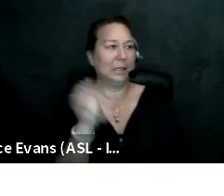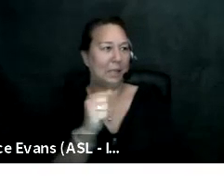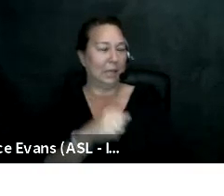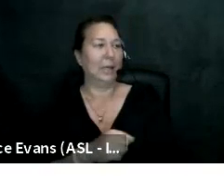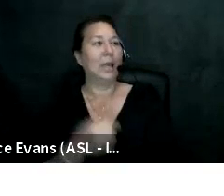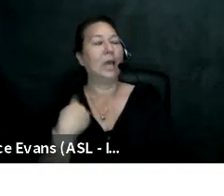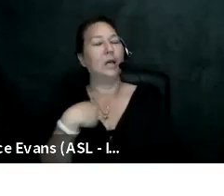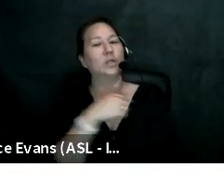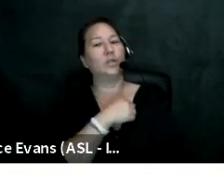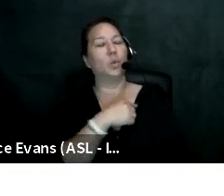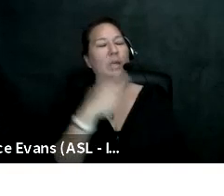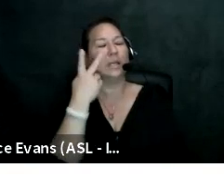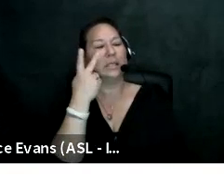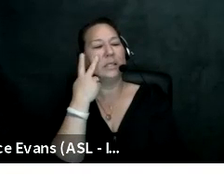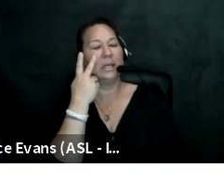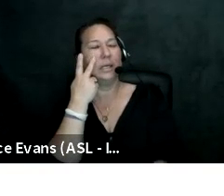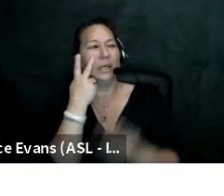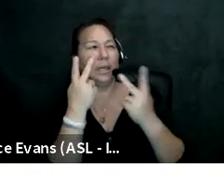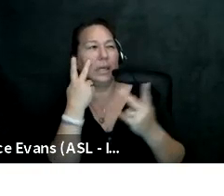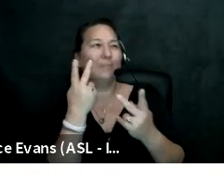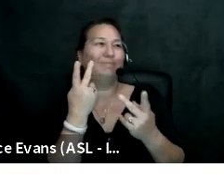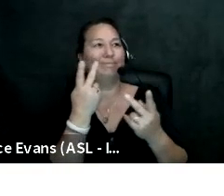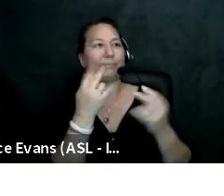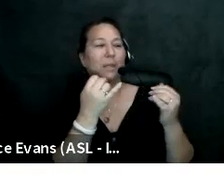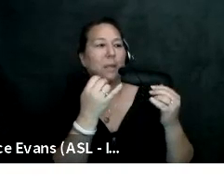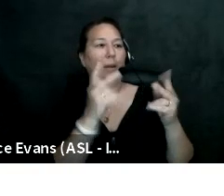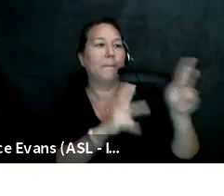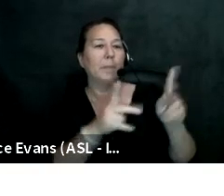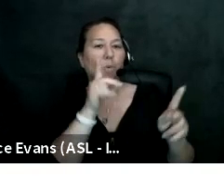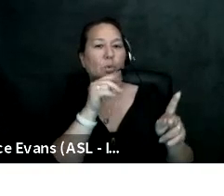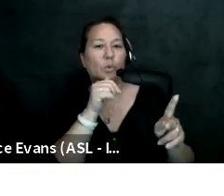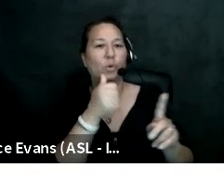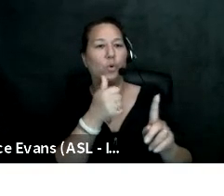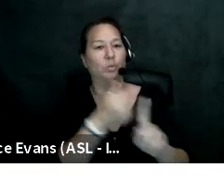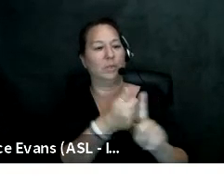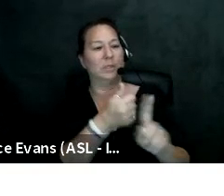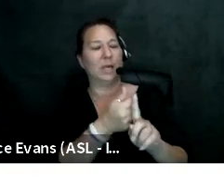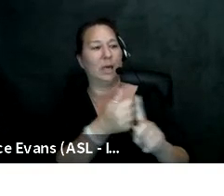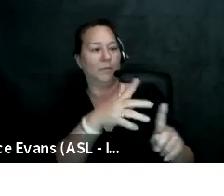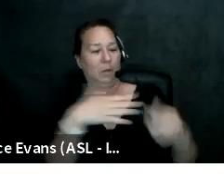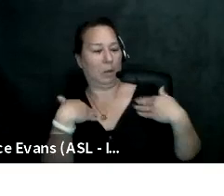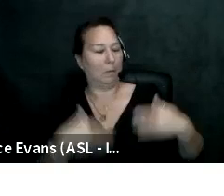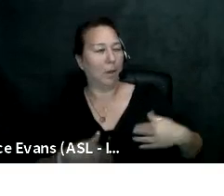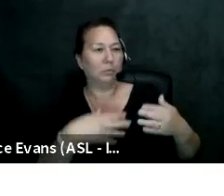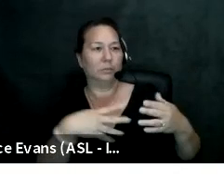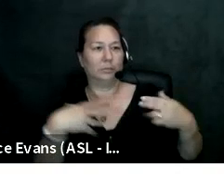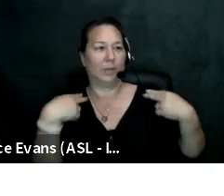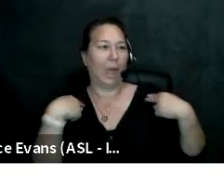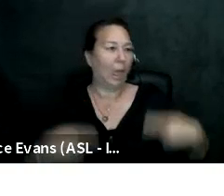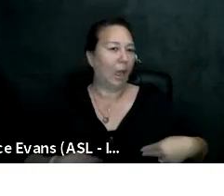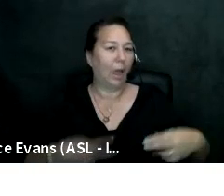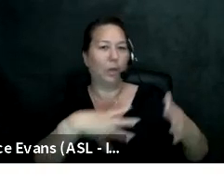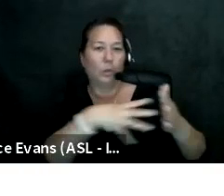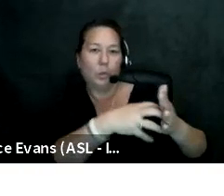we see individuals that are either often see people who are immunocompromised because of health conditions